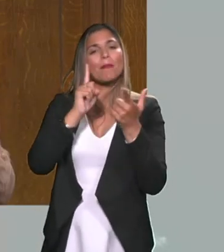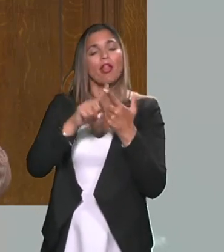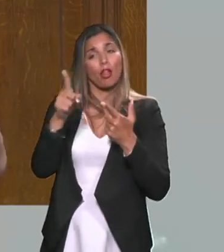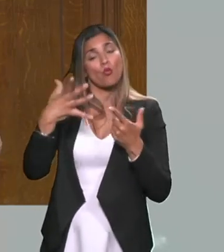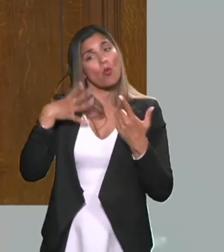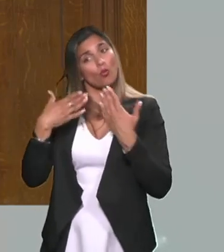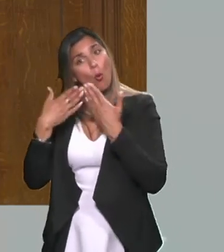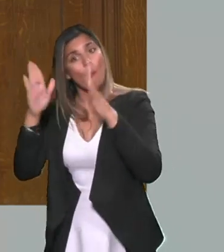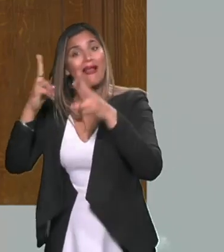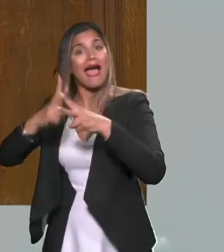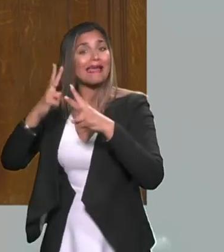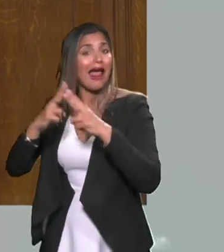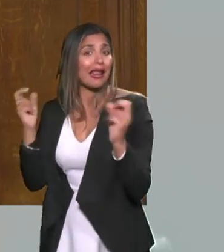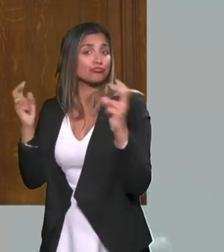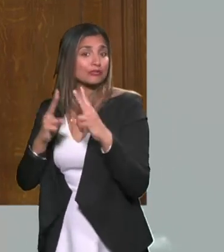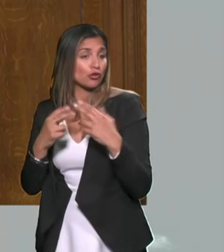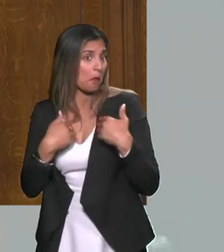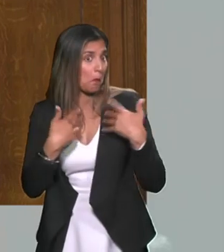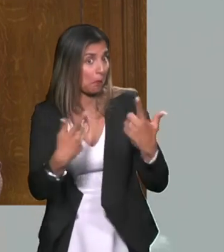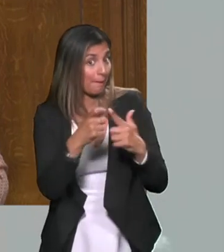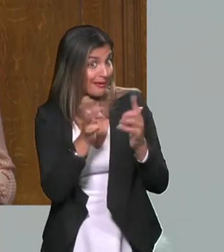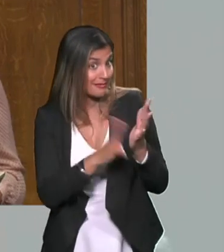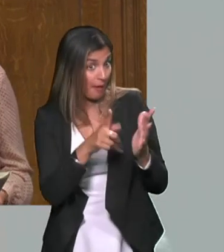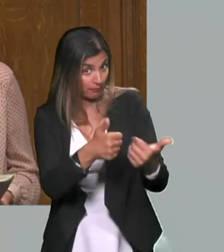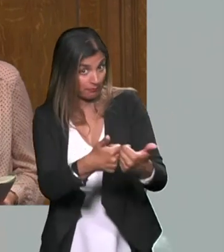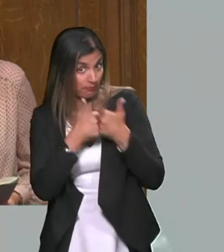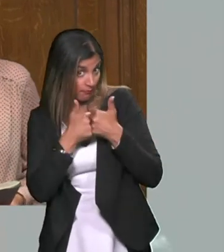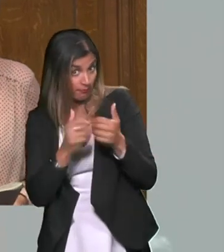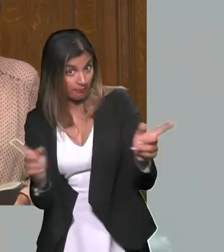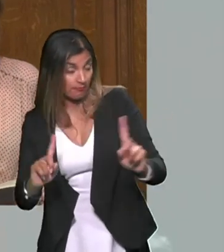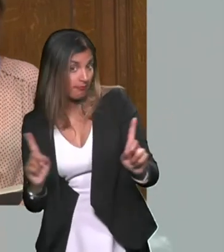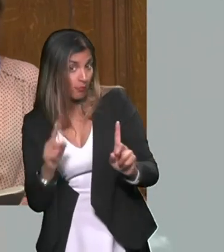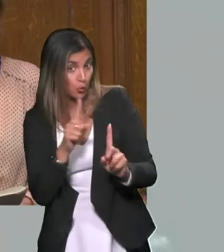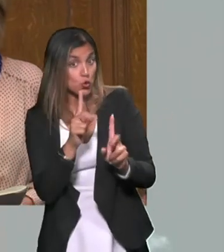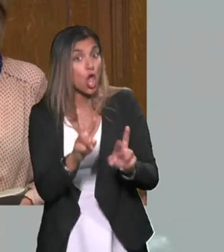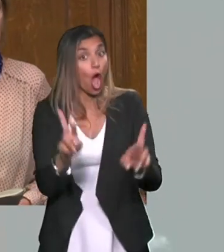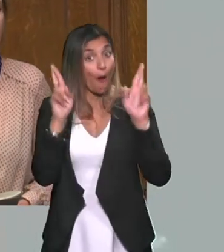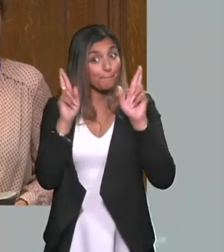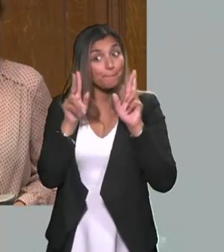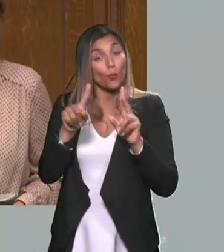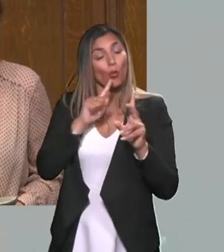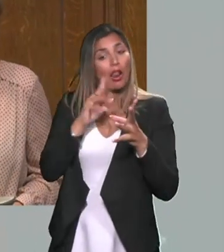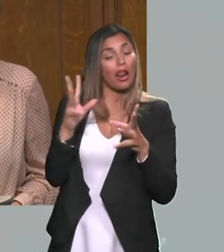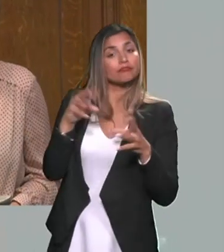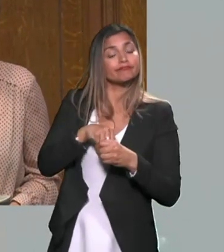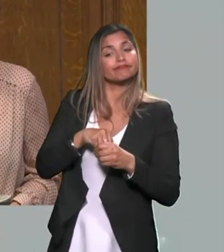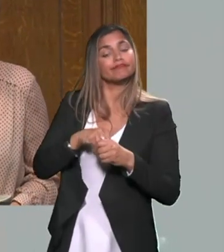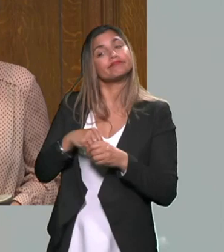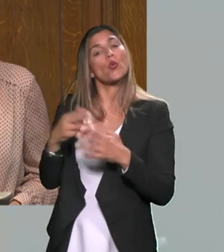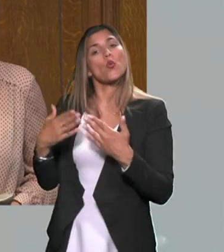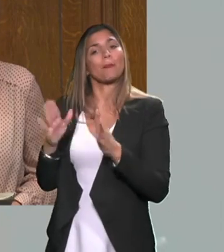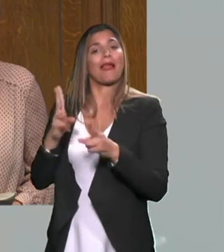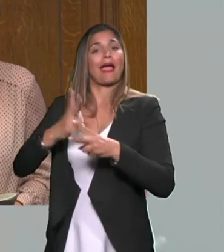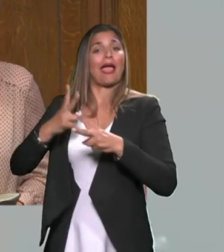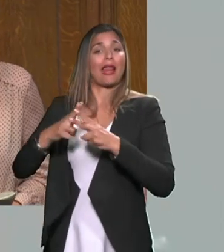it. So, does the Prime Minister share my hope that Preston City Council will include the plans to get the bridge reopened as